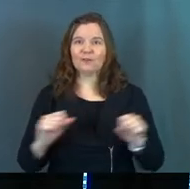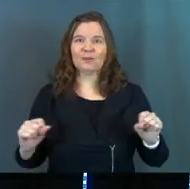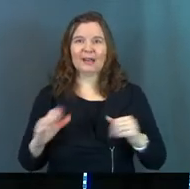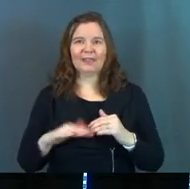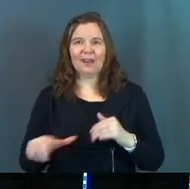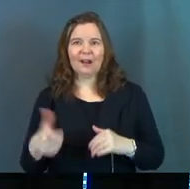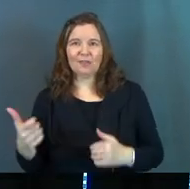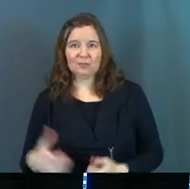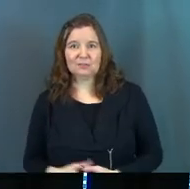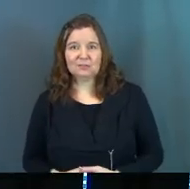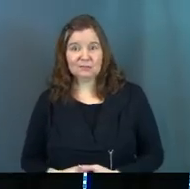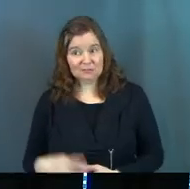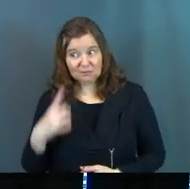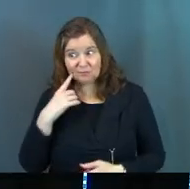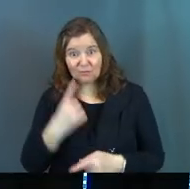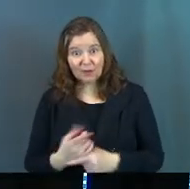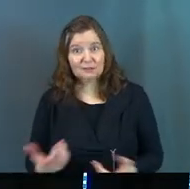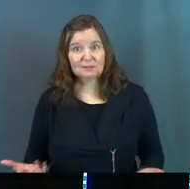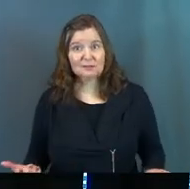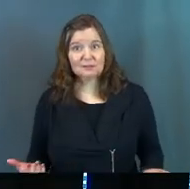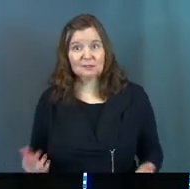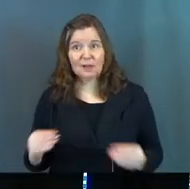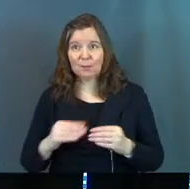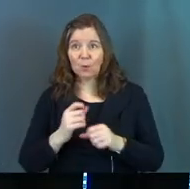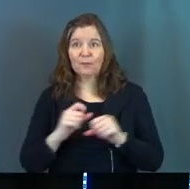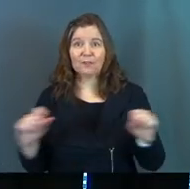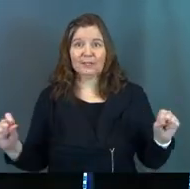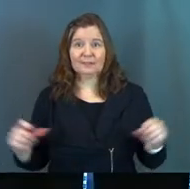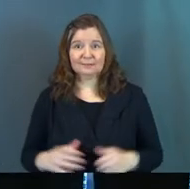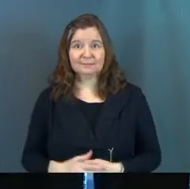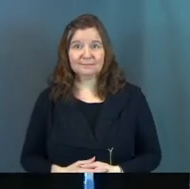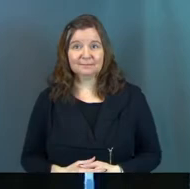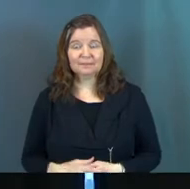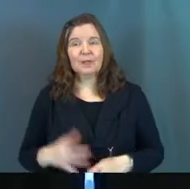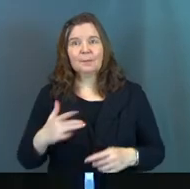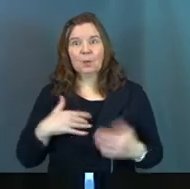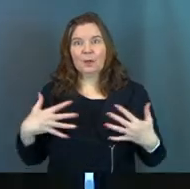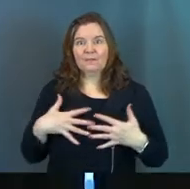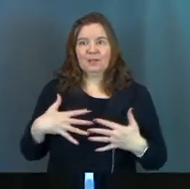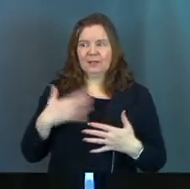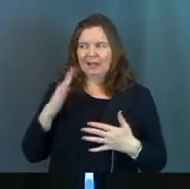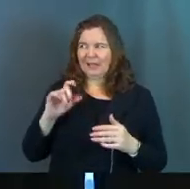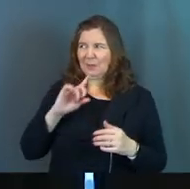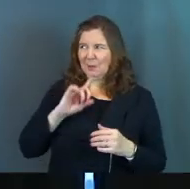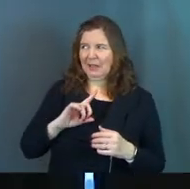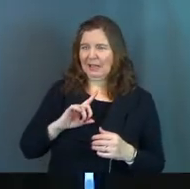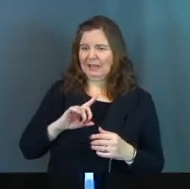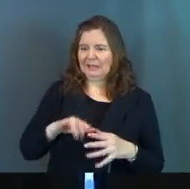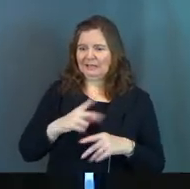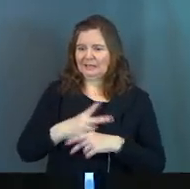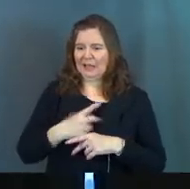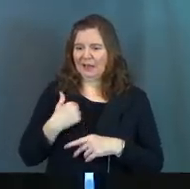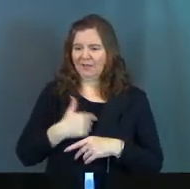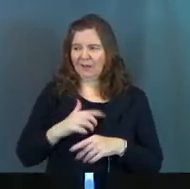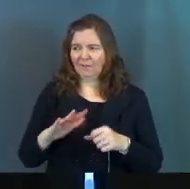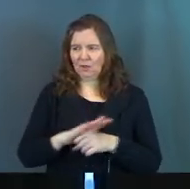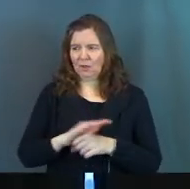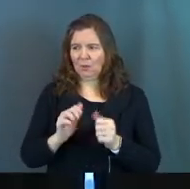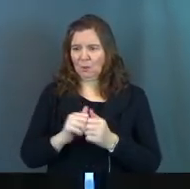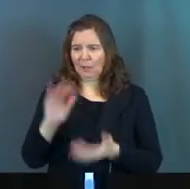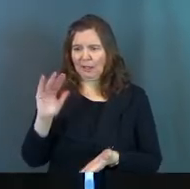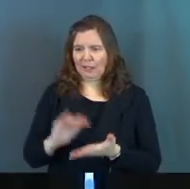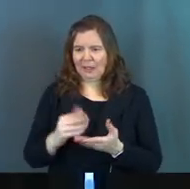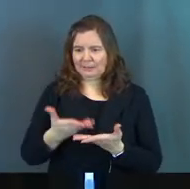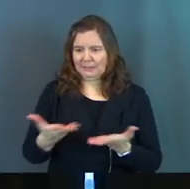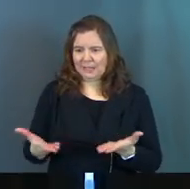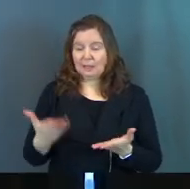than others. Don't you think? More free. But we fear it. God, can you really take care of us fully with